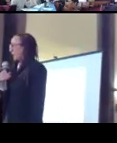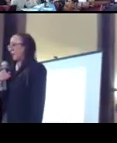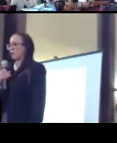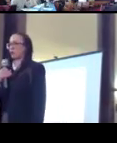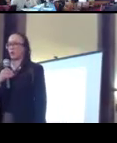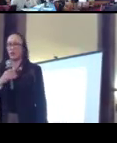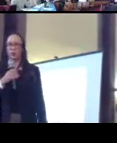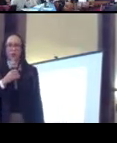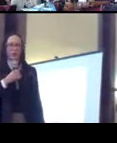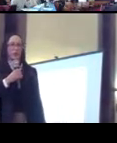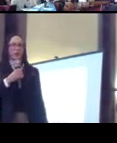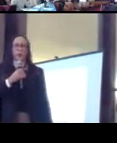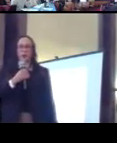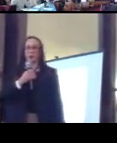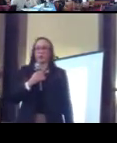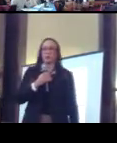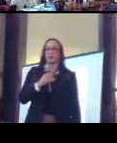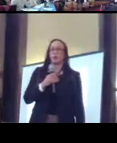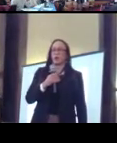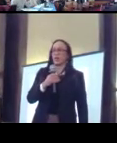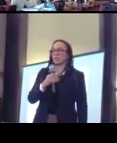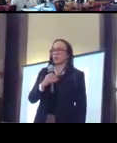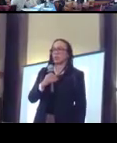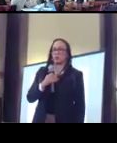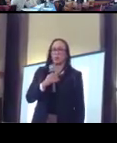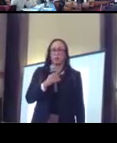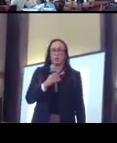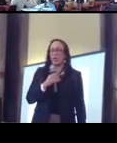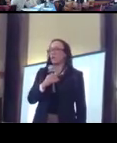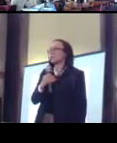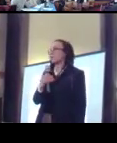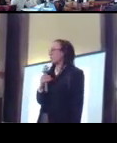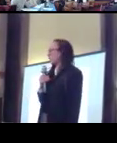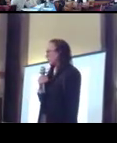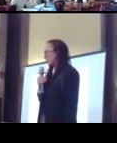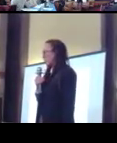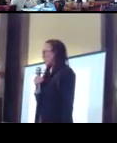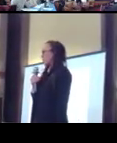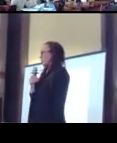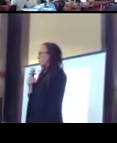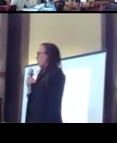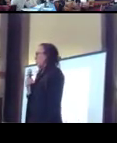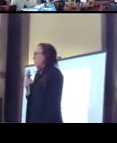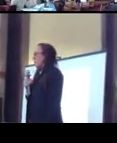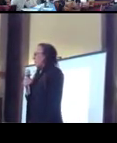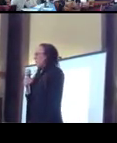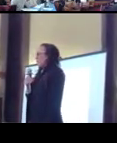plan say about tornado recovery and rebuilding? We were asked this question many, many times and had a lot of discussion.